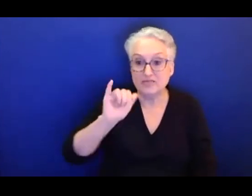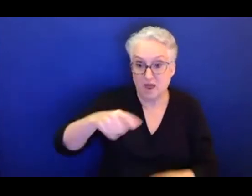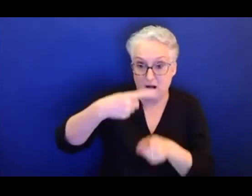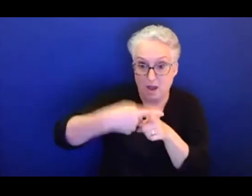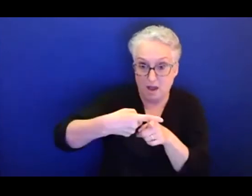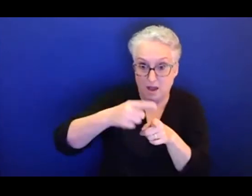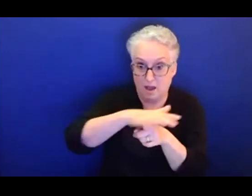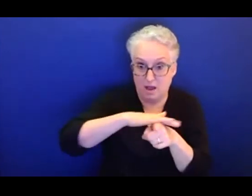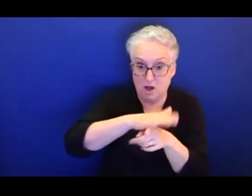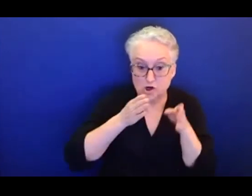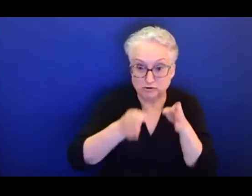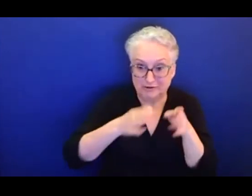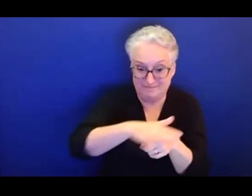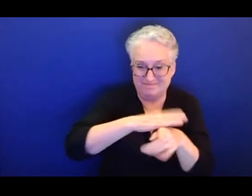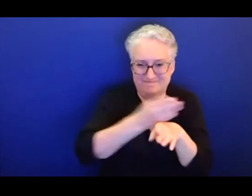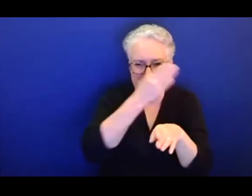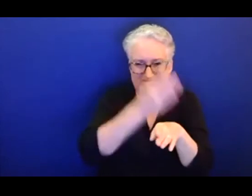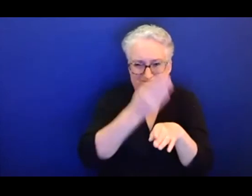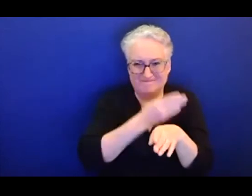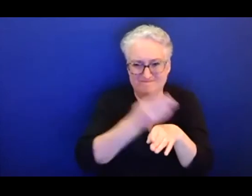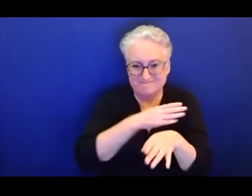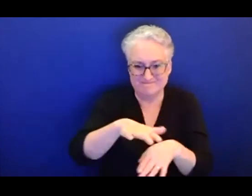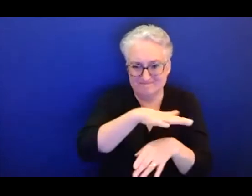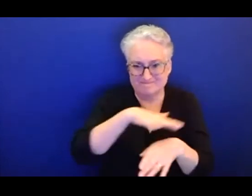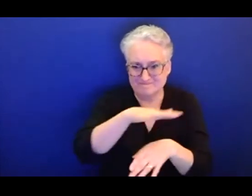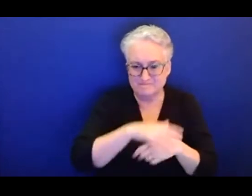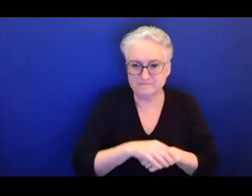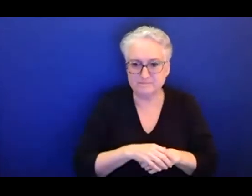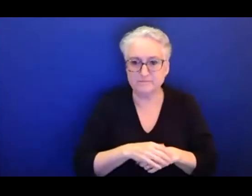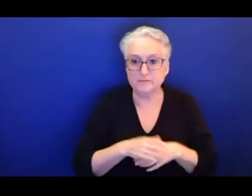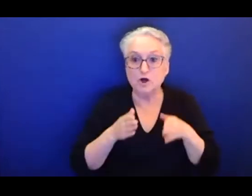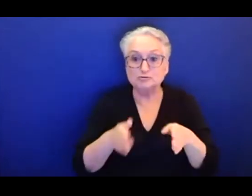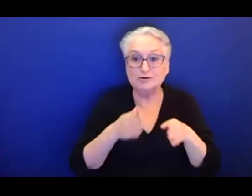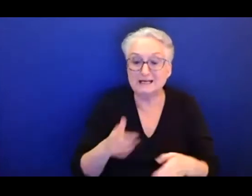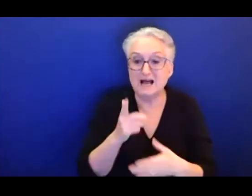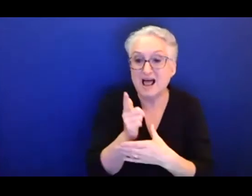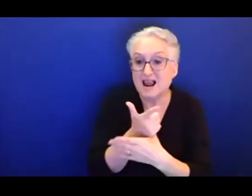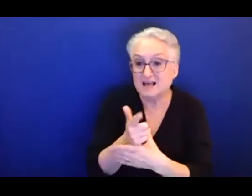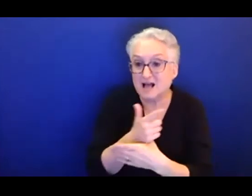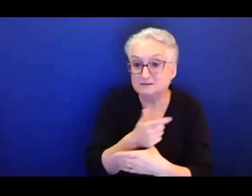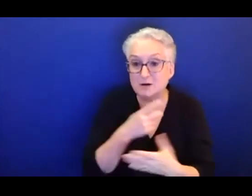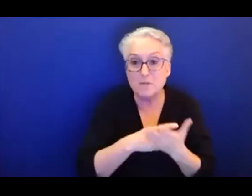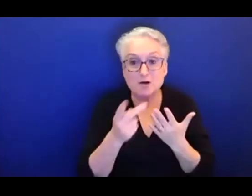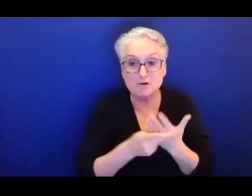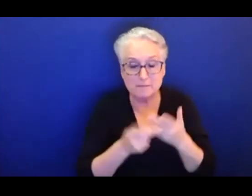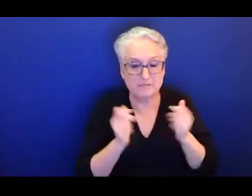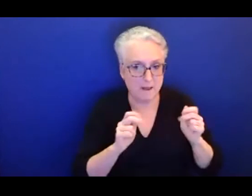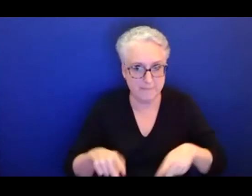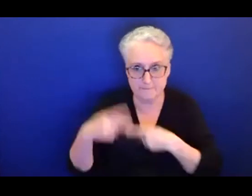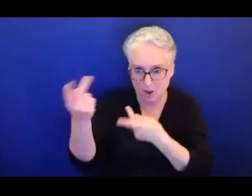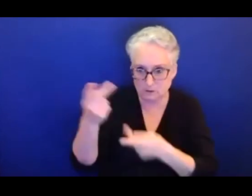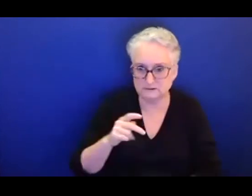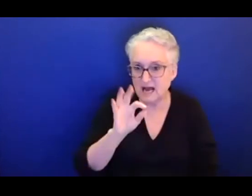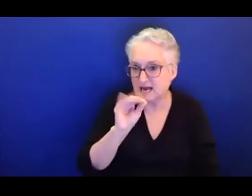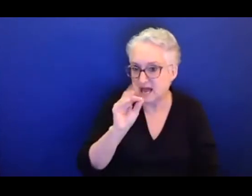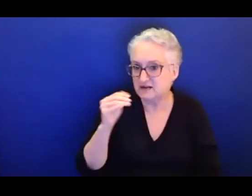improvements. The Street Liaison Program 21-22 proposed funding is $90,000 to support over 200